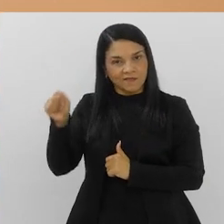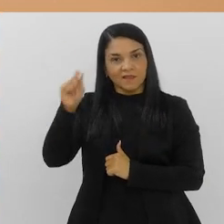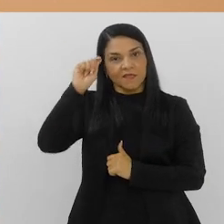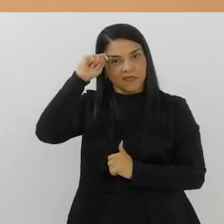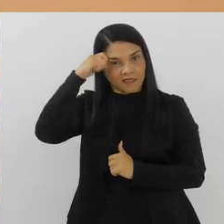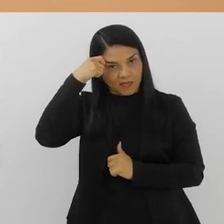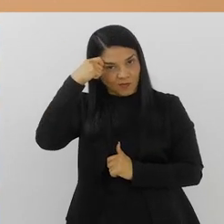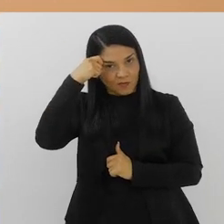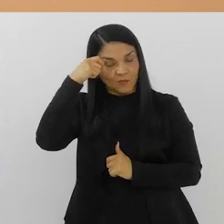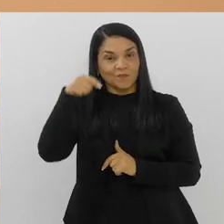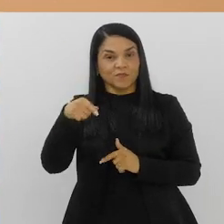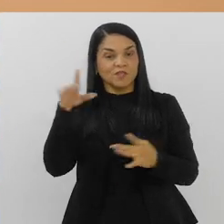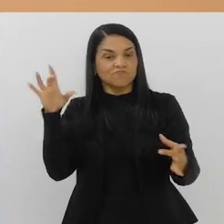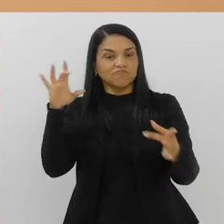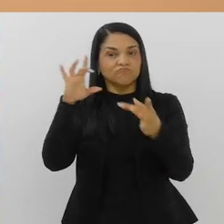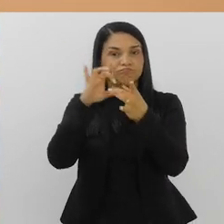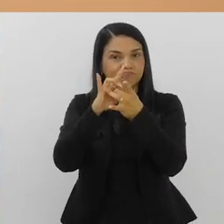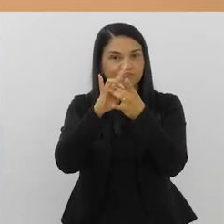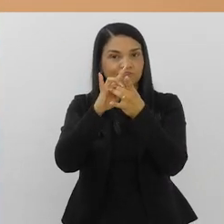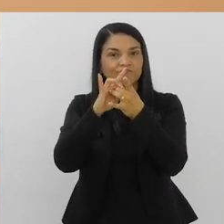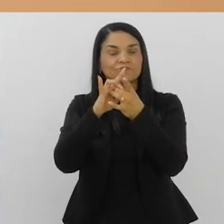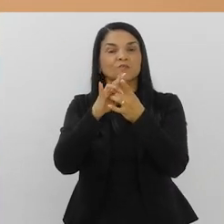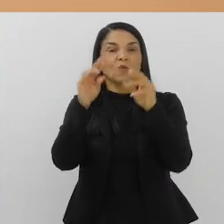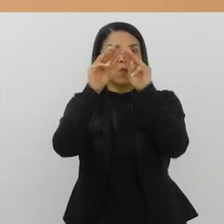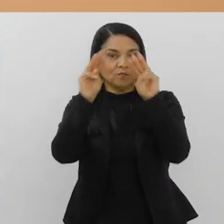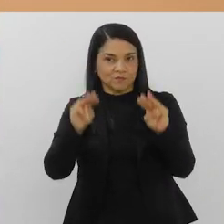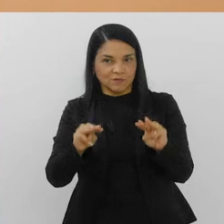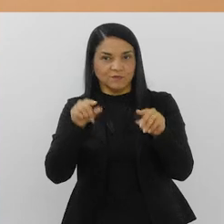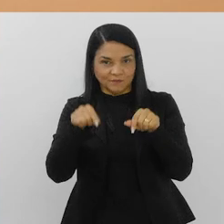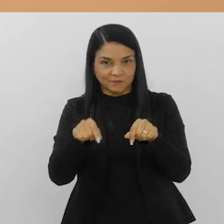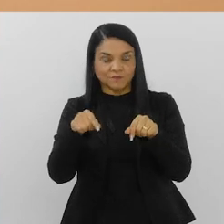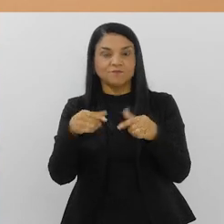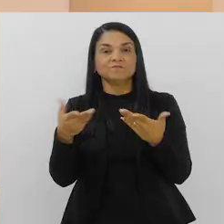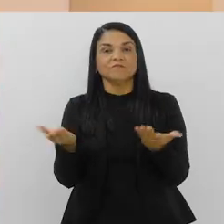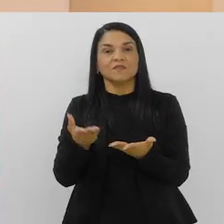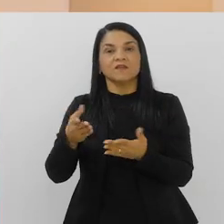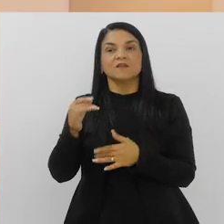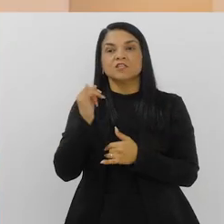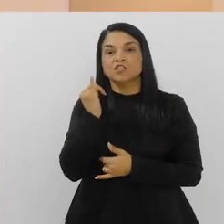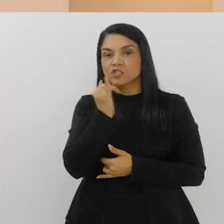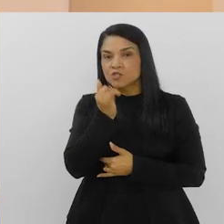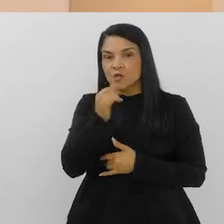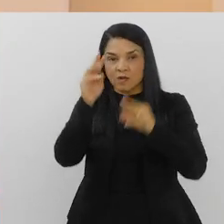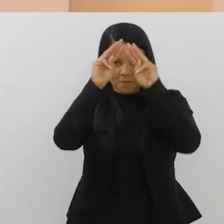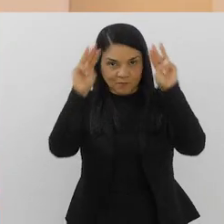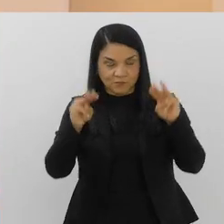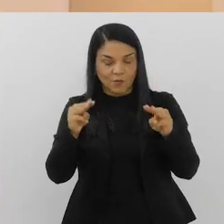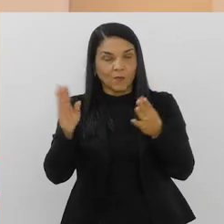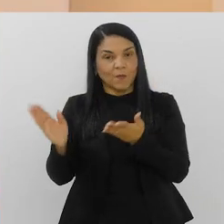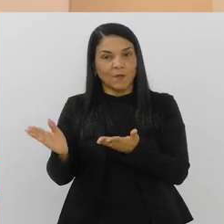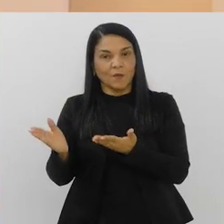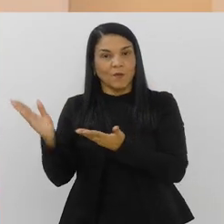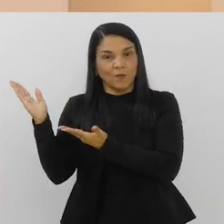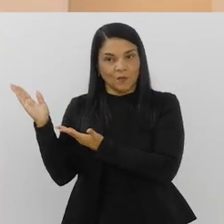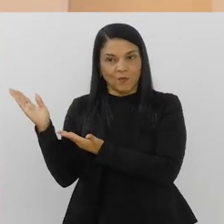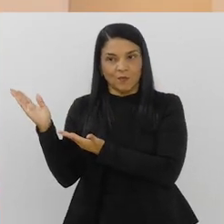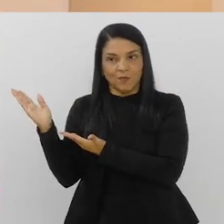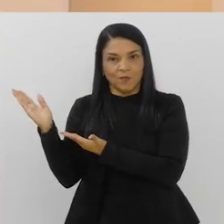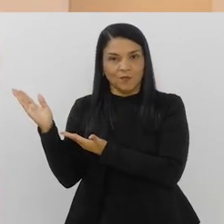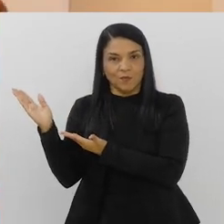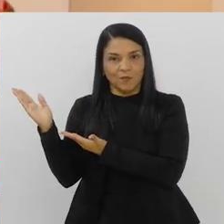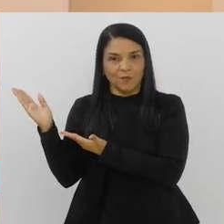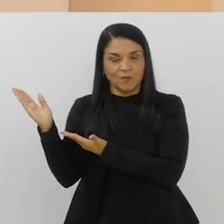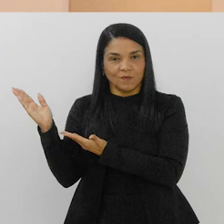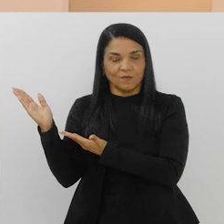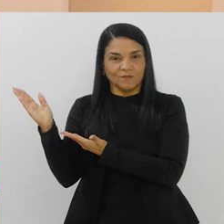contemporary artists, that dialogue with this of history. The Mucabe, the Museum of History and Cultural Afro-Brasileira,